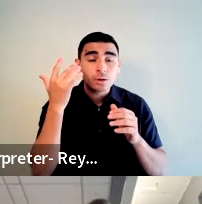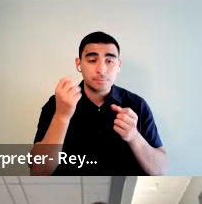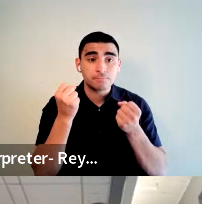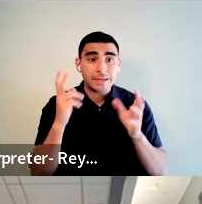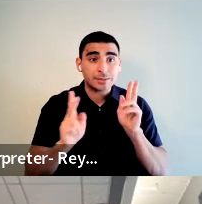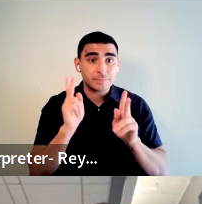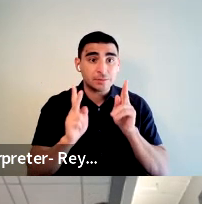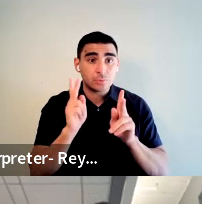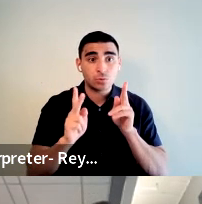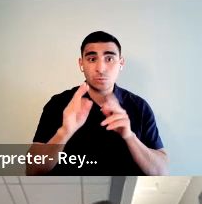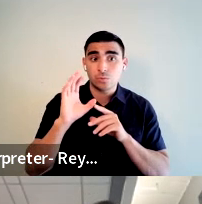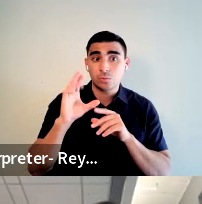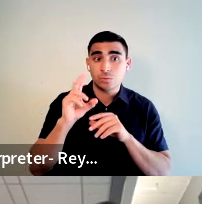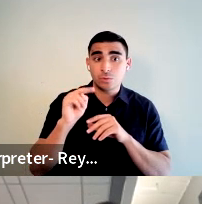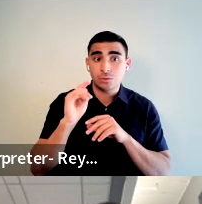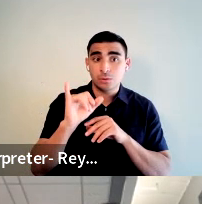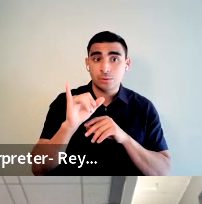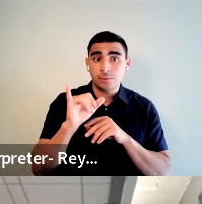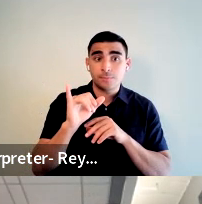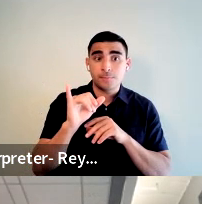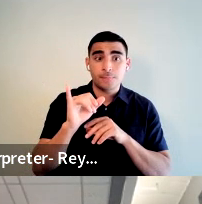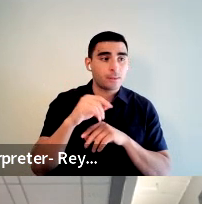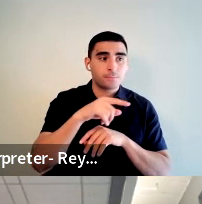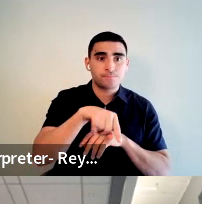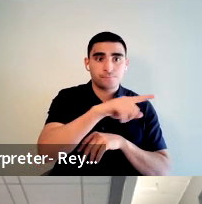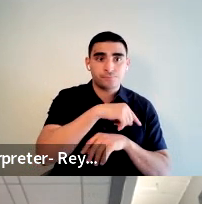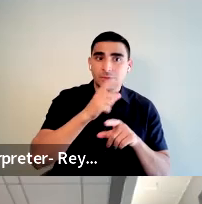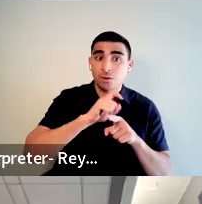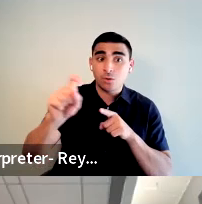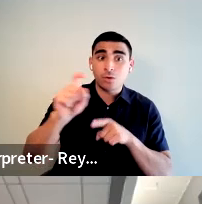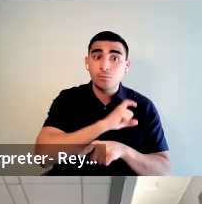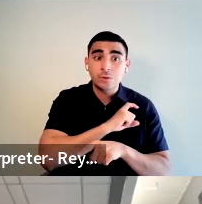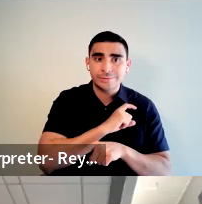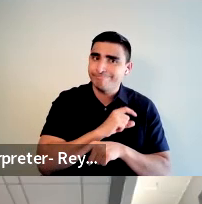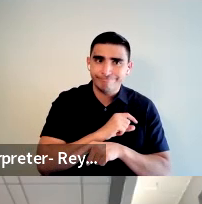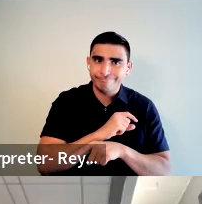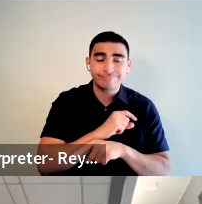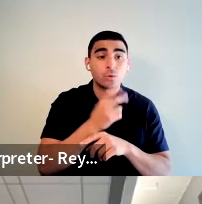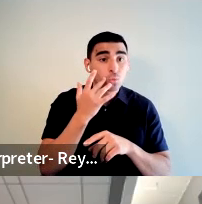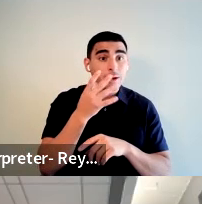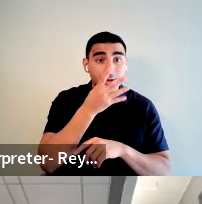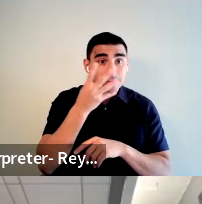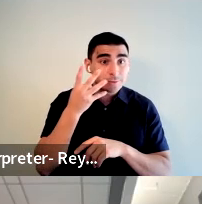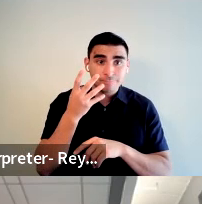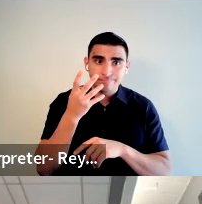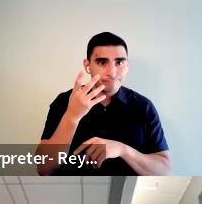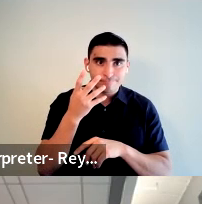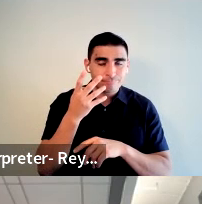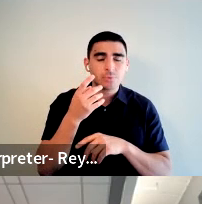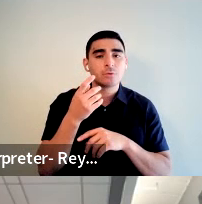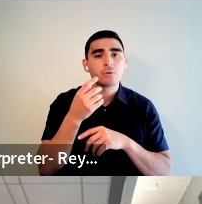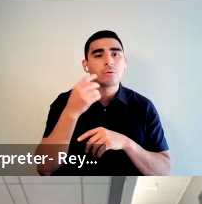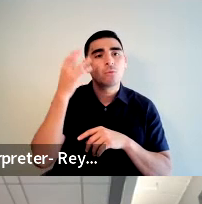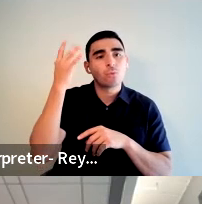who, for whom the police, they will not call the police because of documentation status of people in their household,